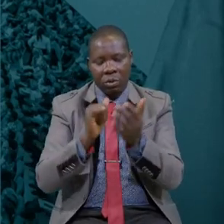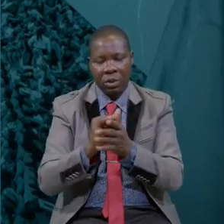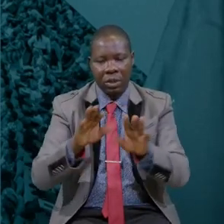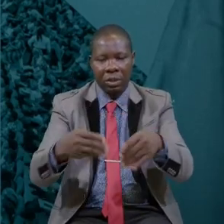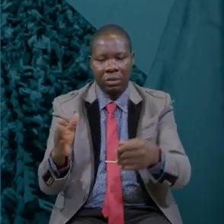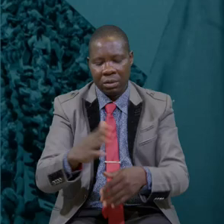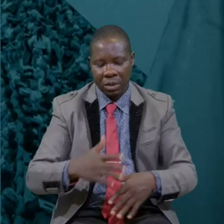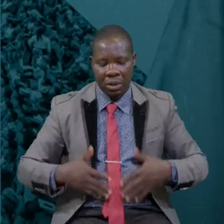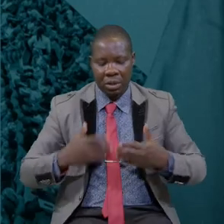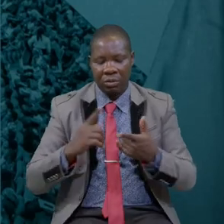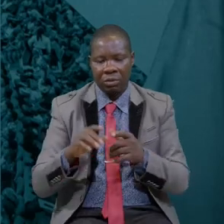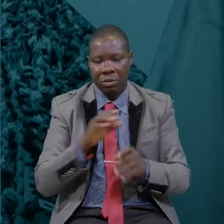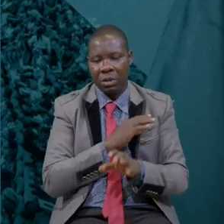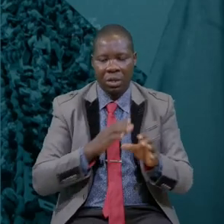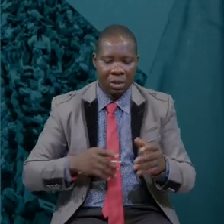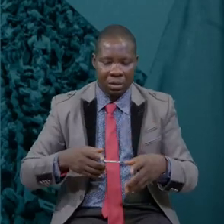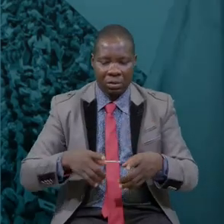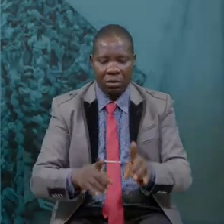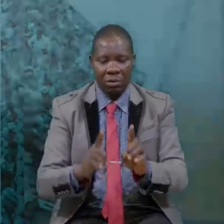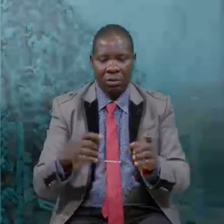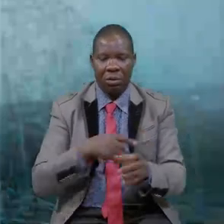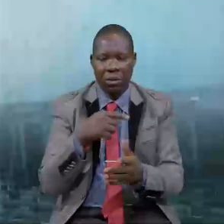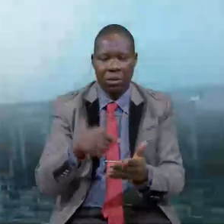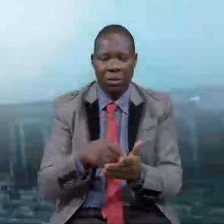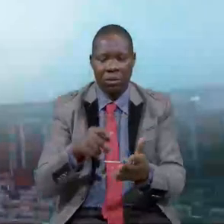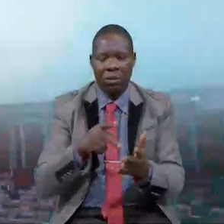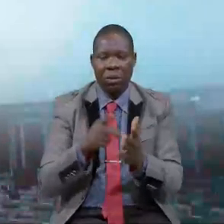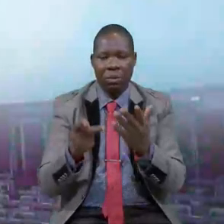this crusade on Sunday,